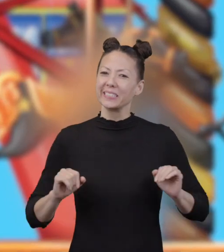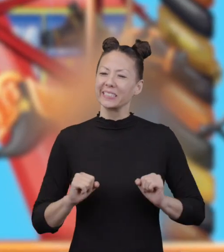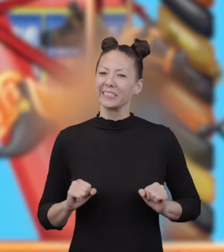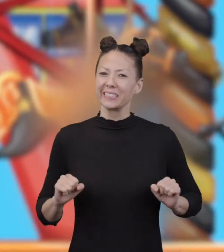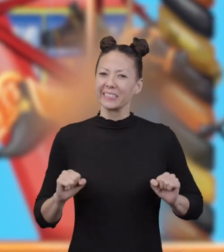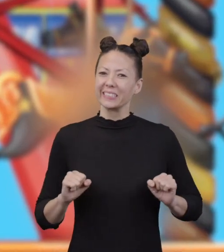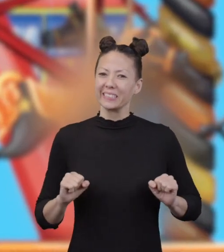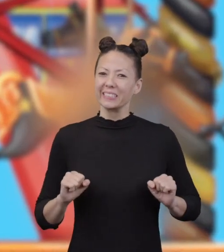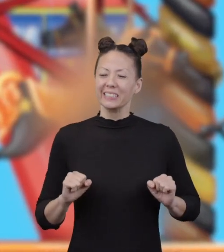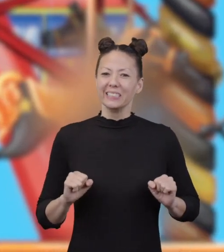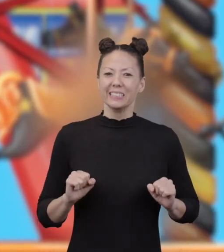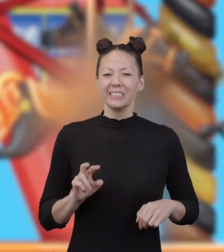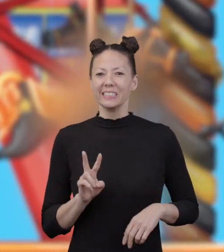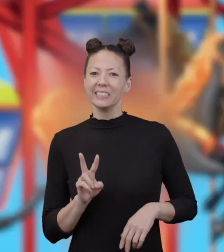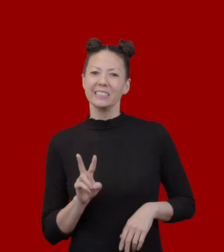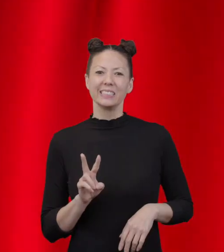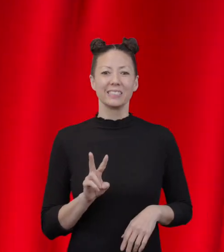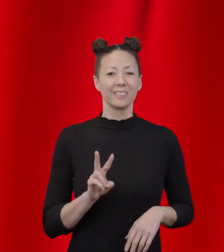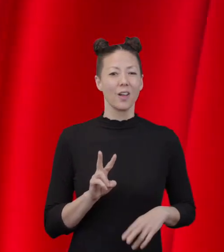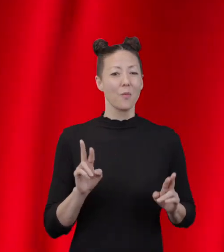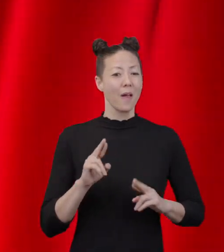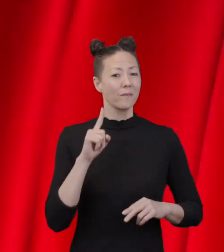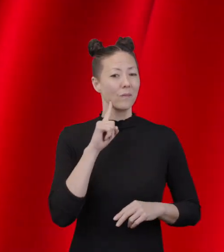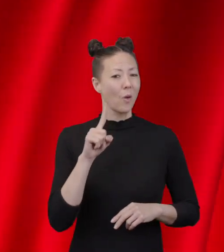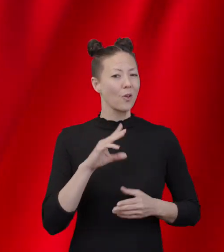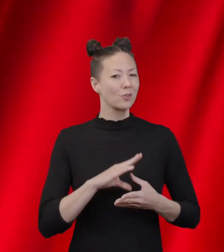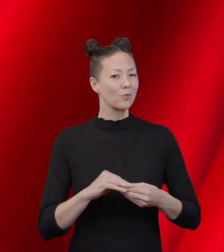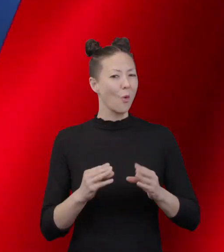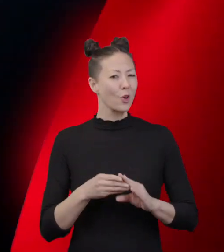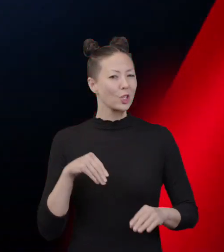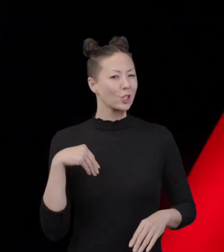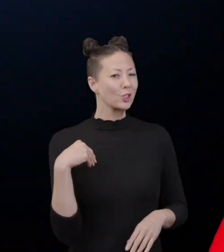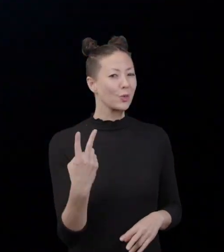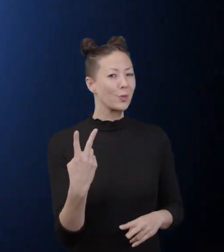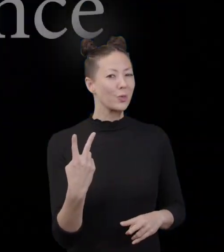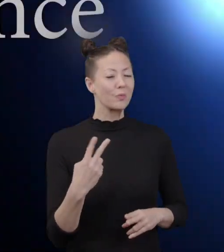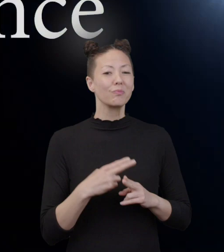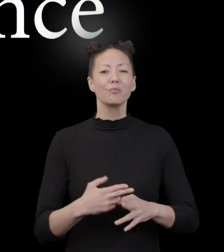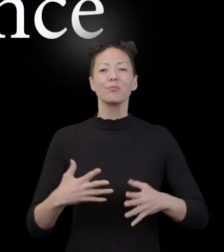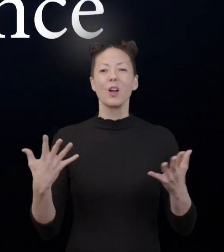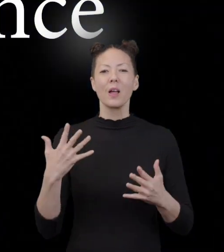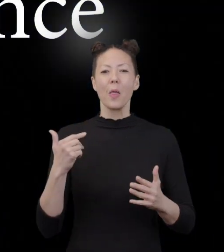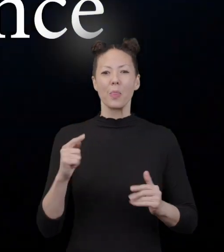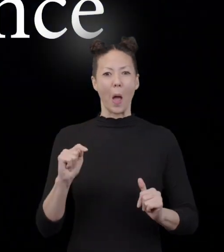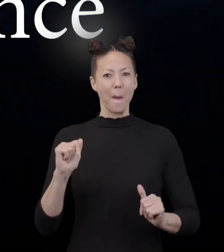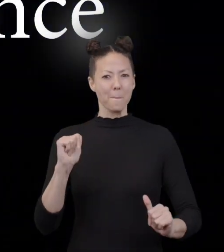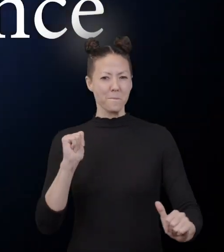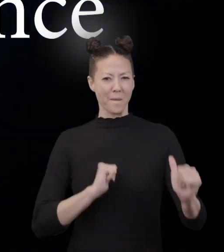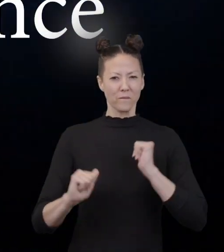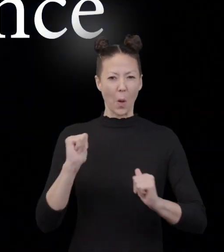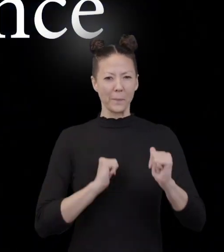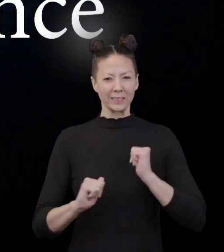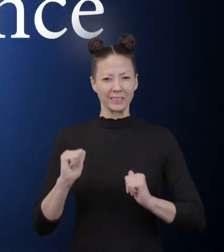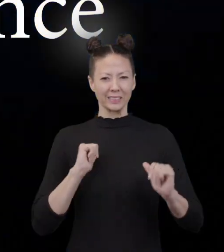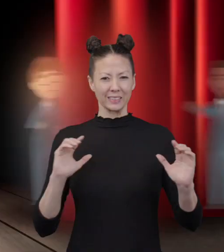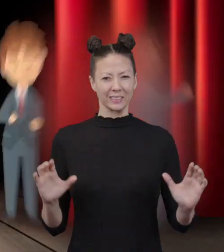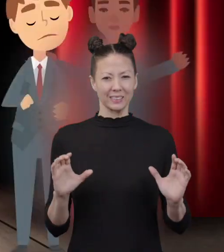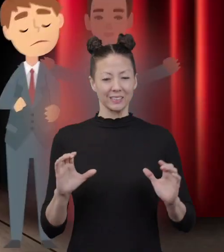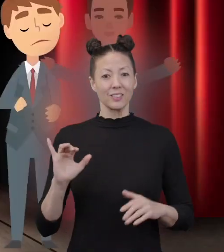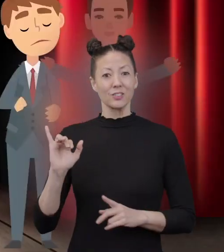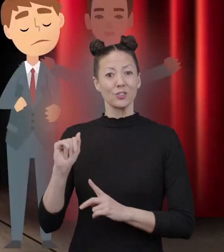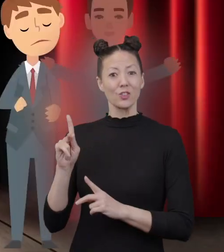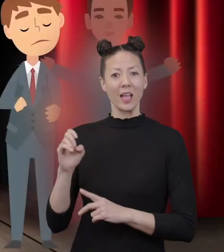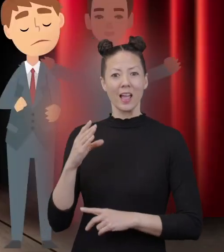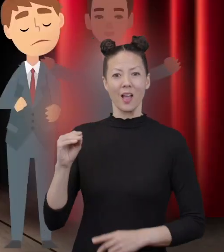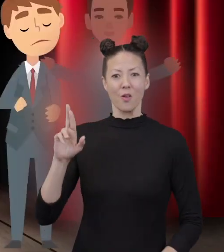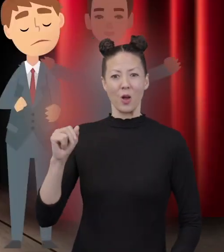Ready for story 2? This one is called the performance. Jake